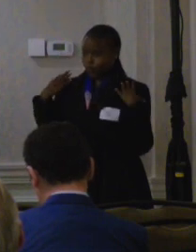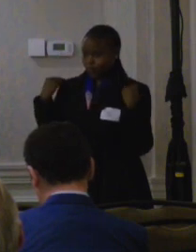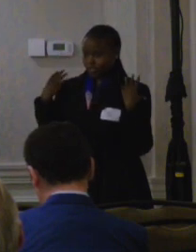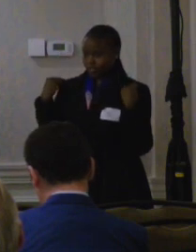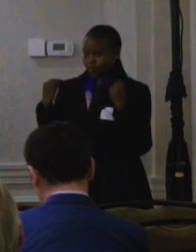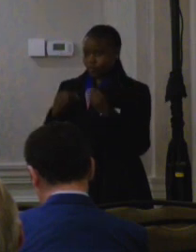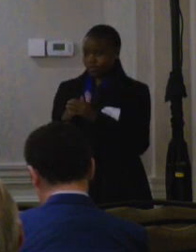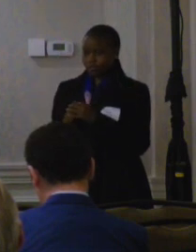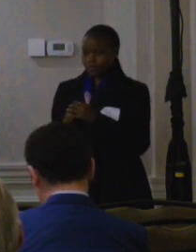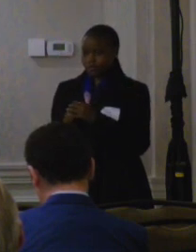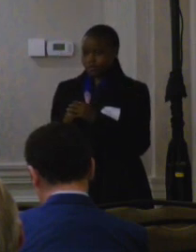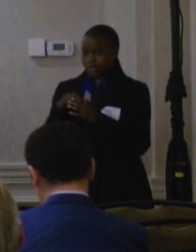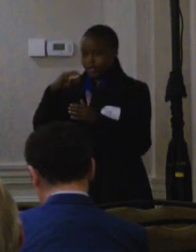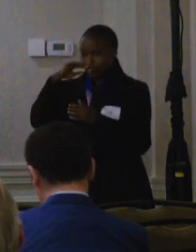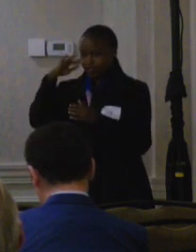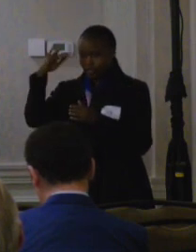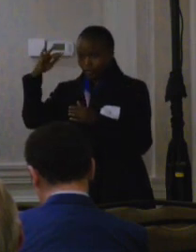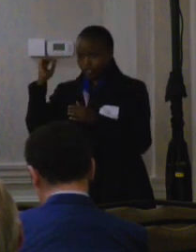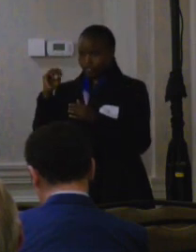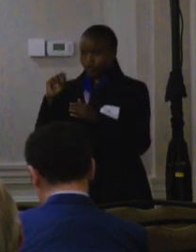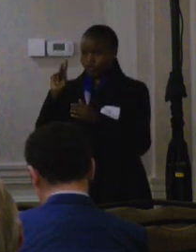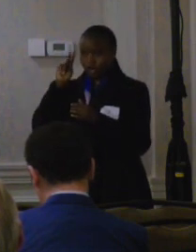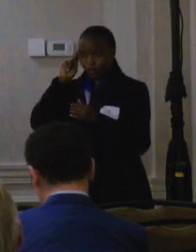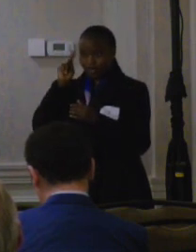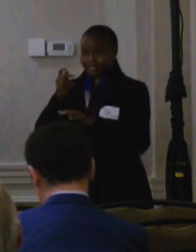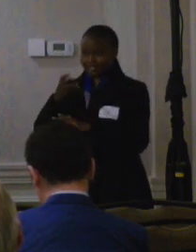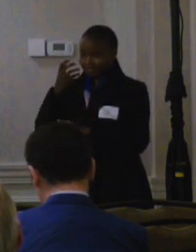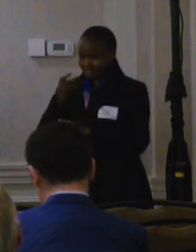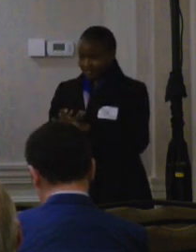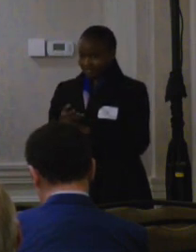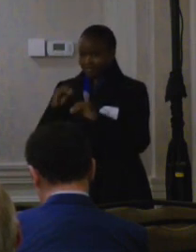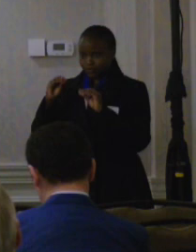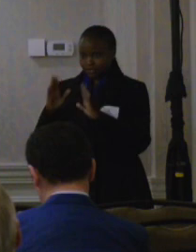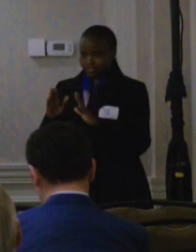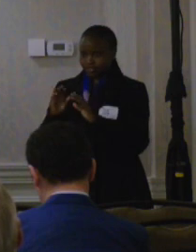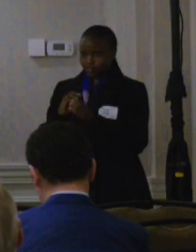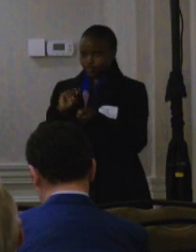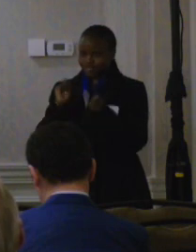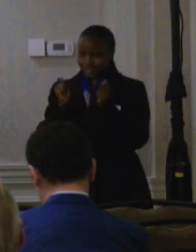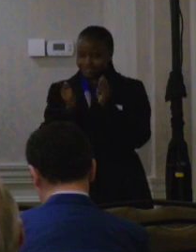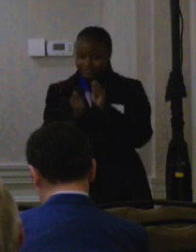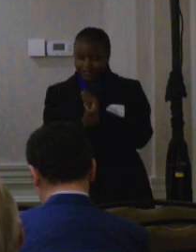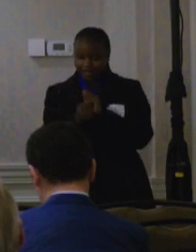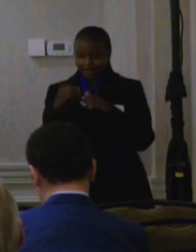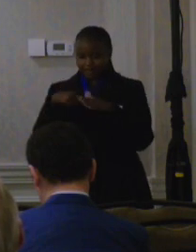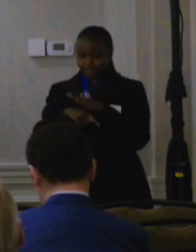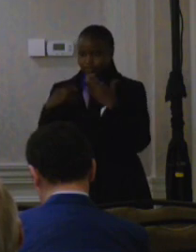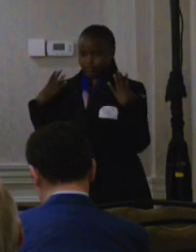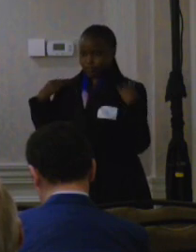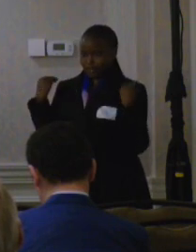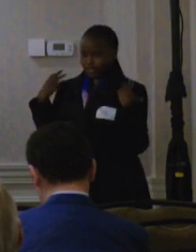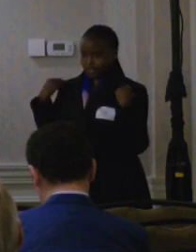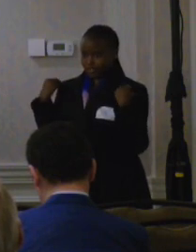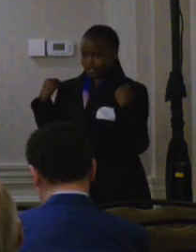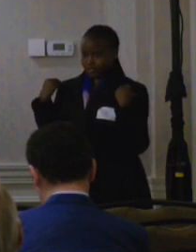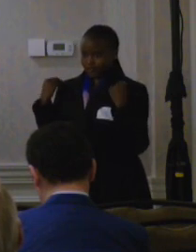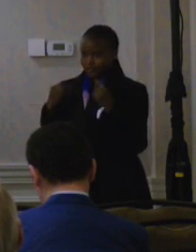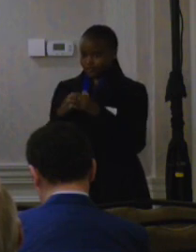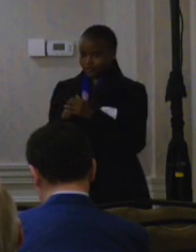practical. Theoretical knowledge is difficult to teachers to transfer into the practice. There